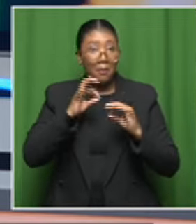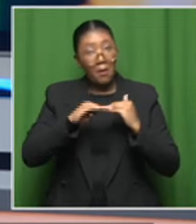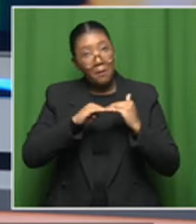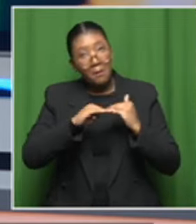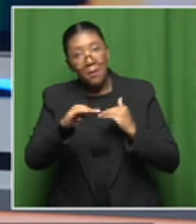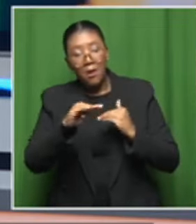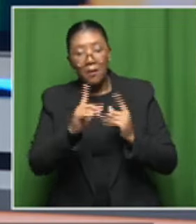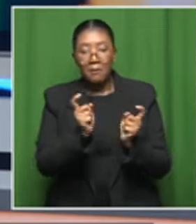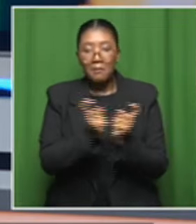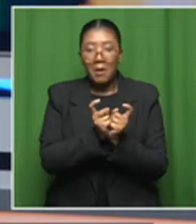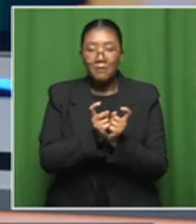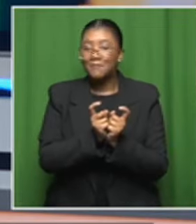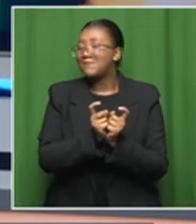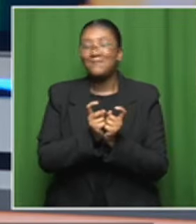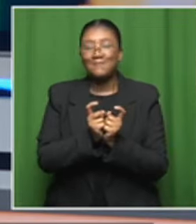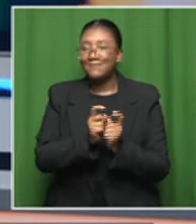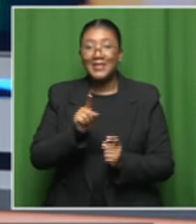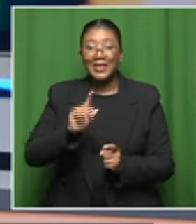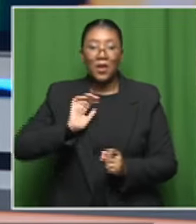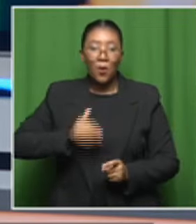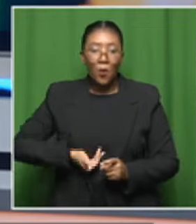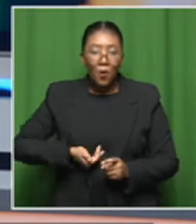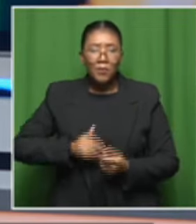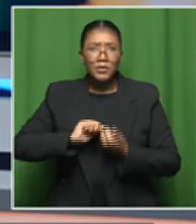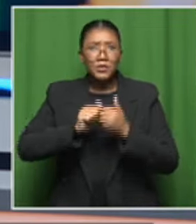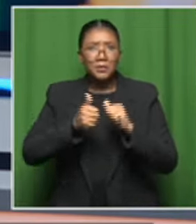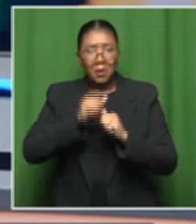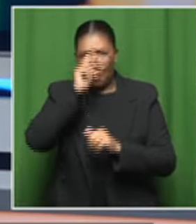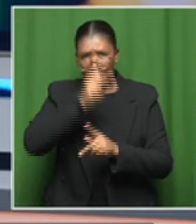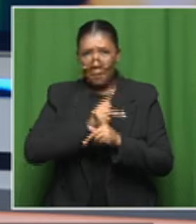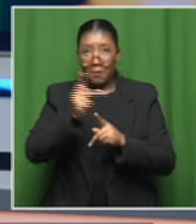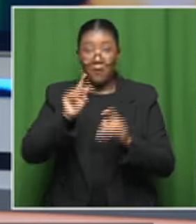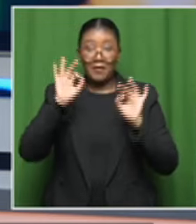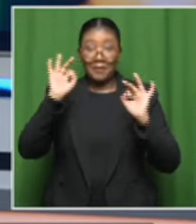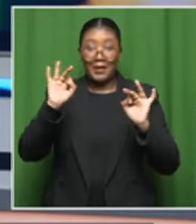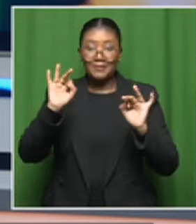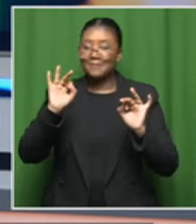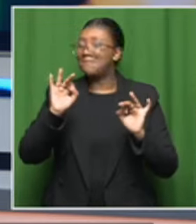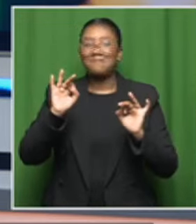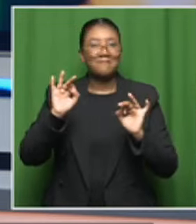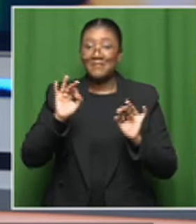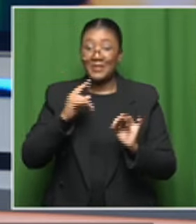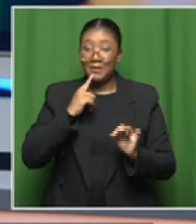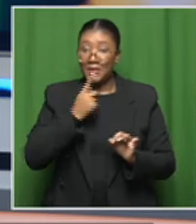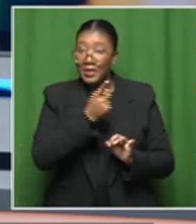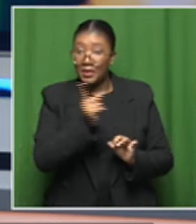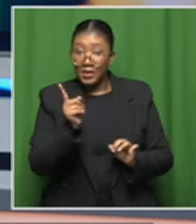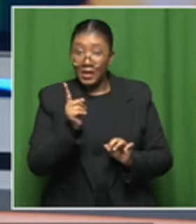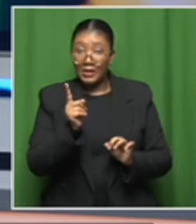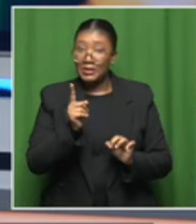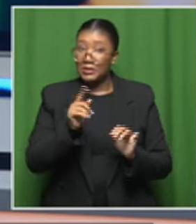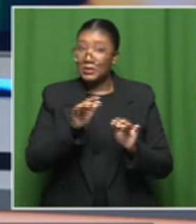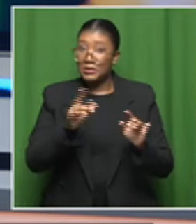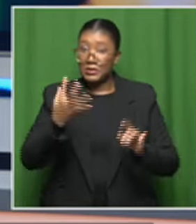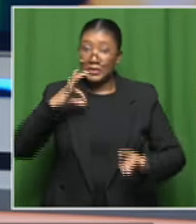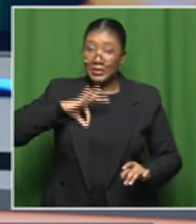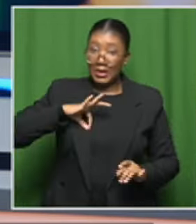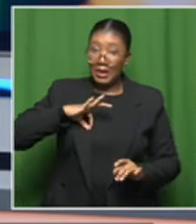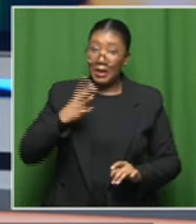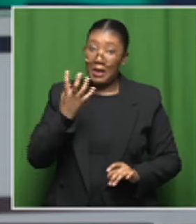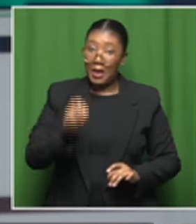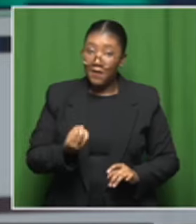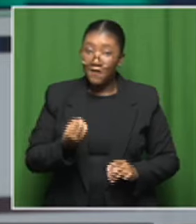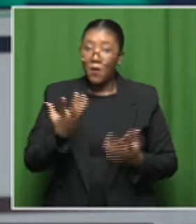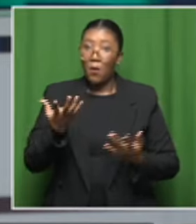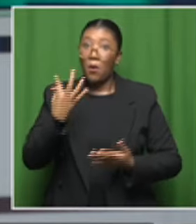on the professionalization of women's sport. Are all players in this league currently receiving a salary and are contracted? You